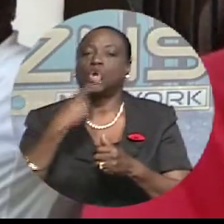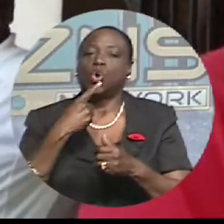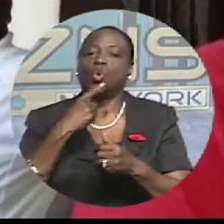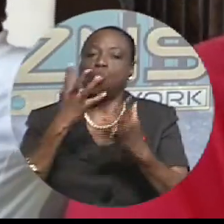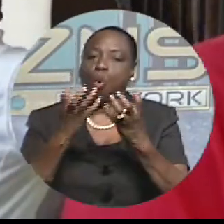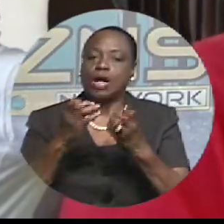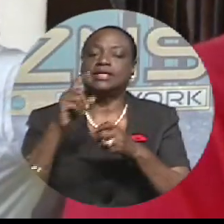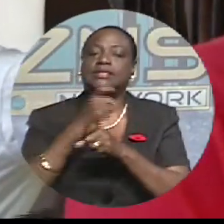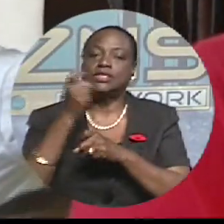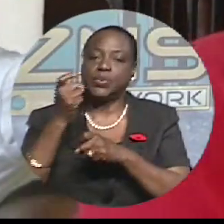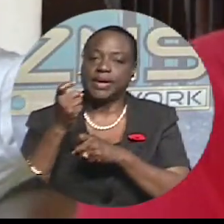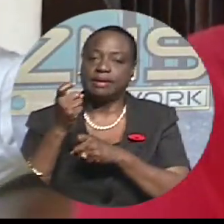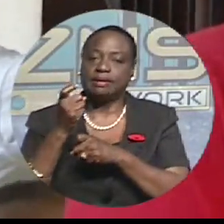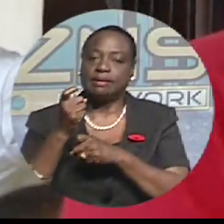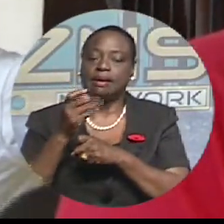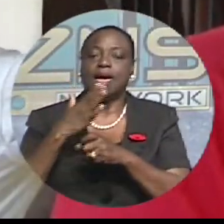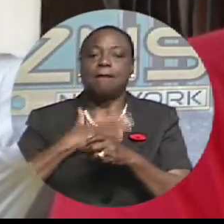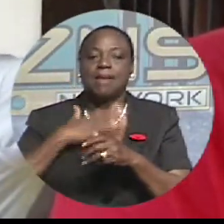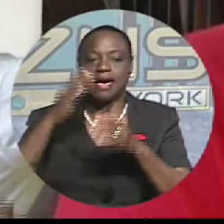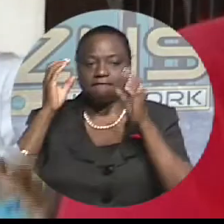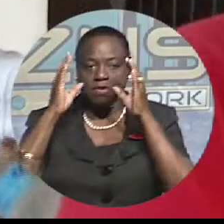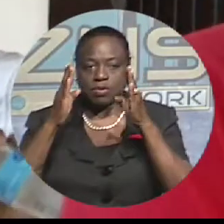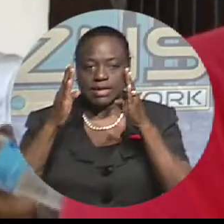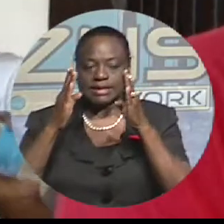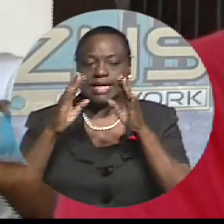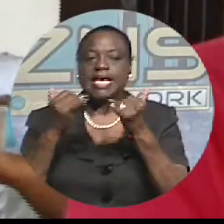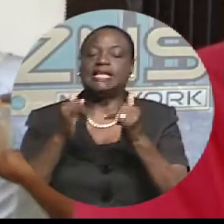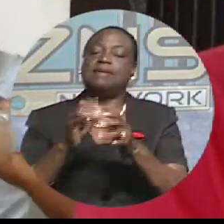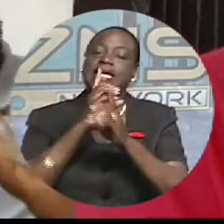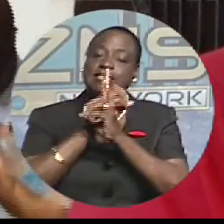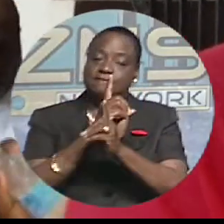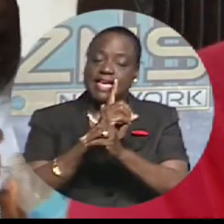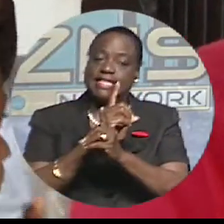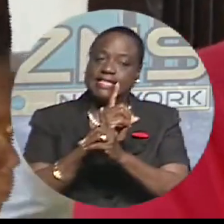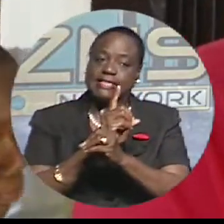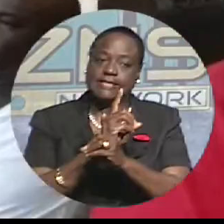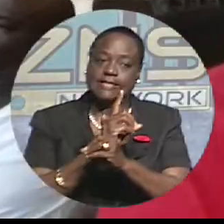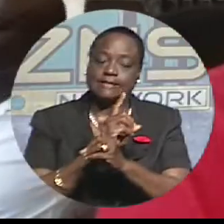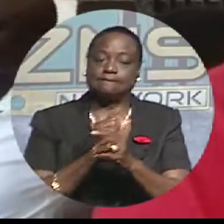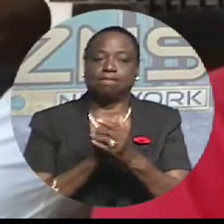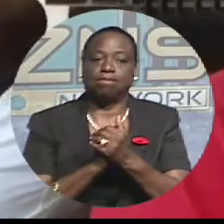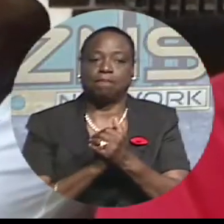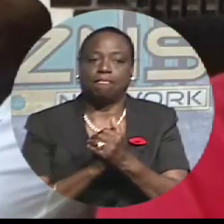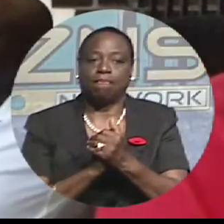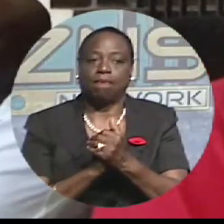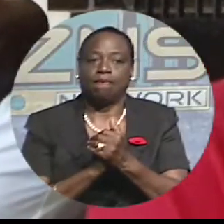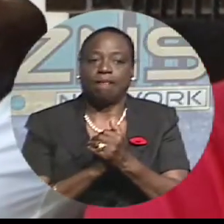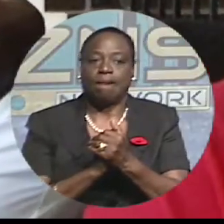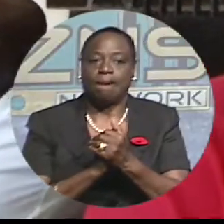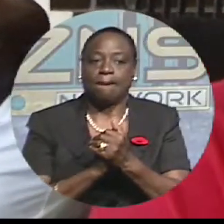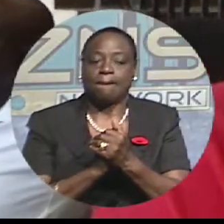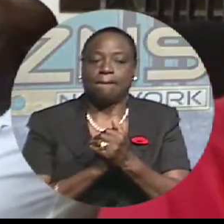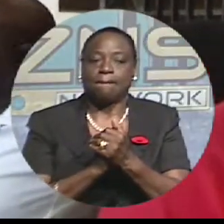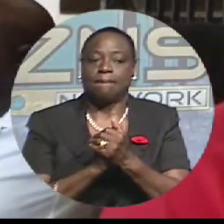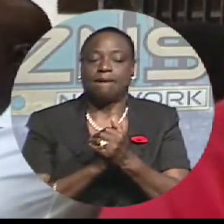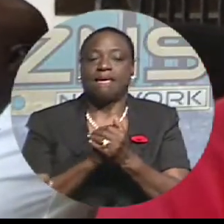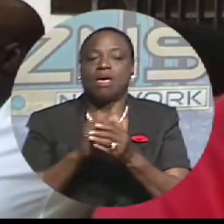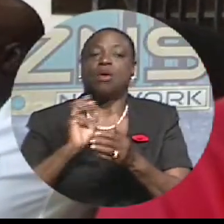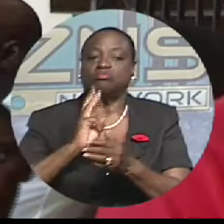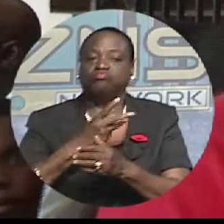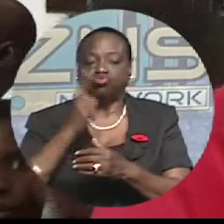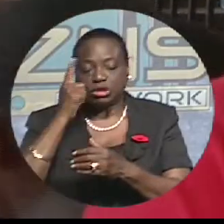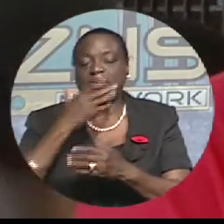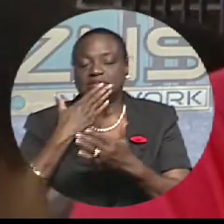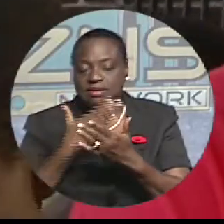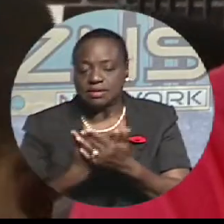to win. My focus is just playing defense. I tell them as long as you can play defense, we could win. I don't want to put the cart before the horse, but we look pretty